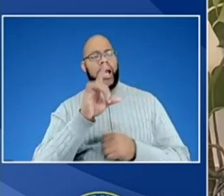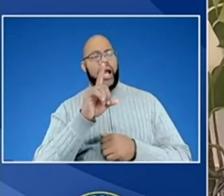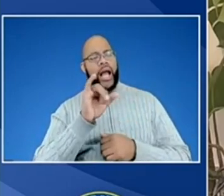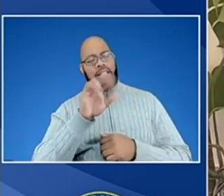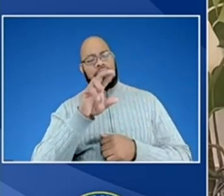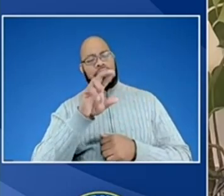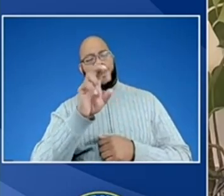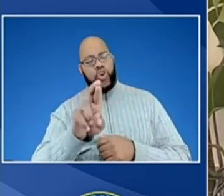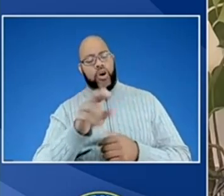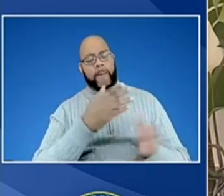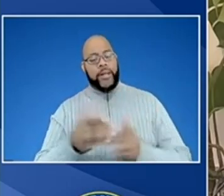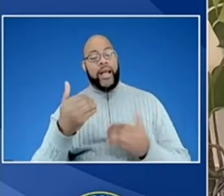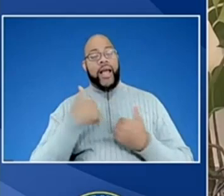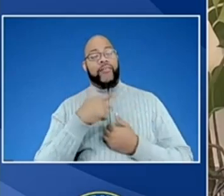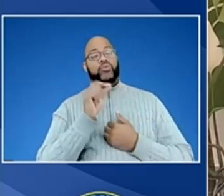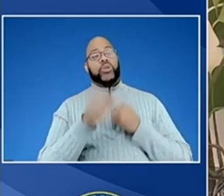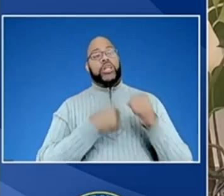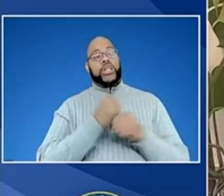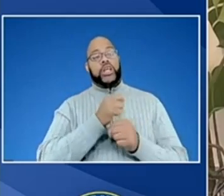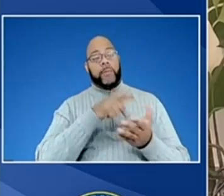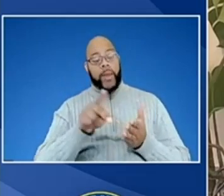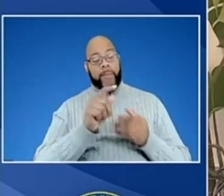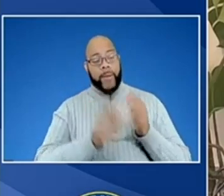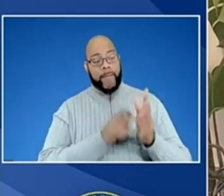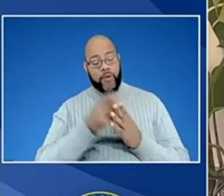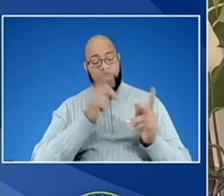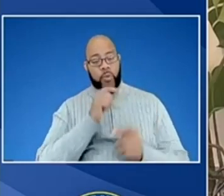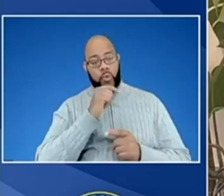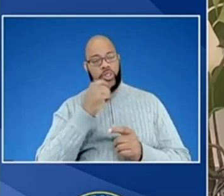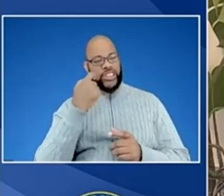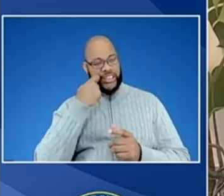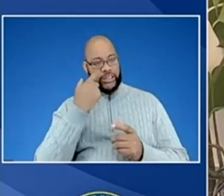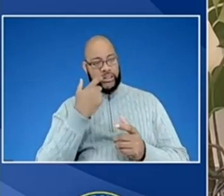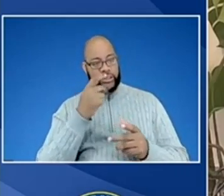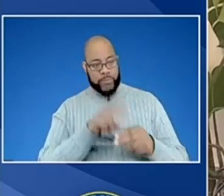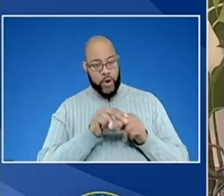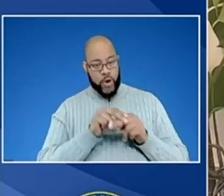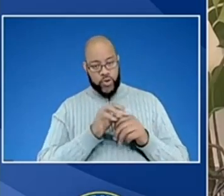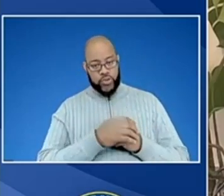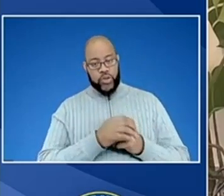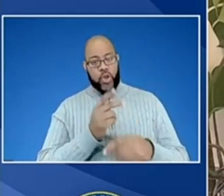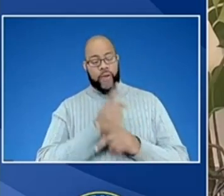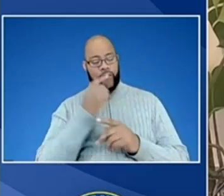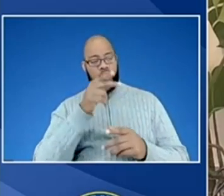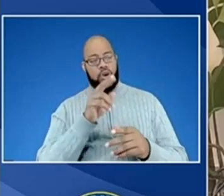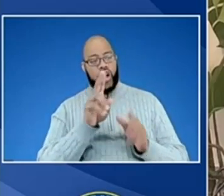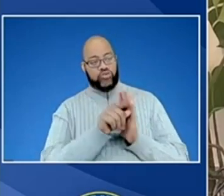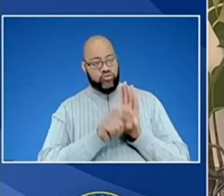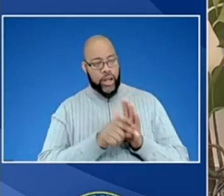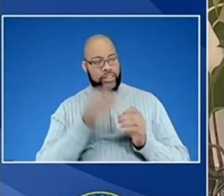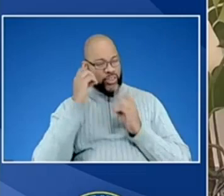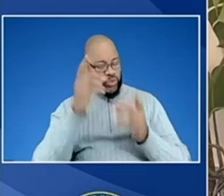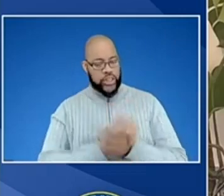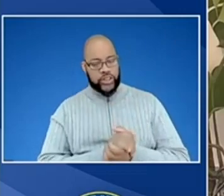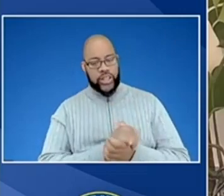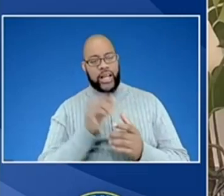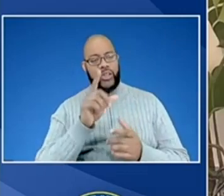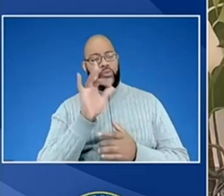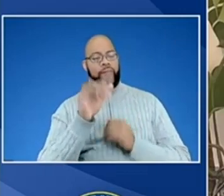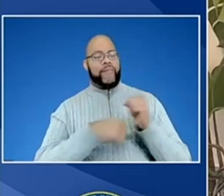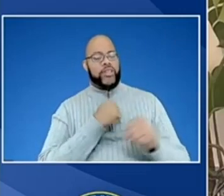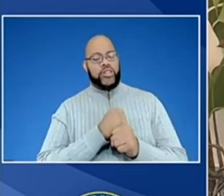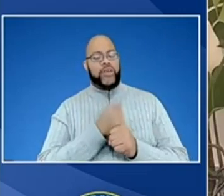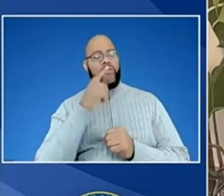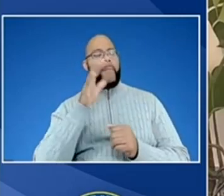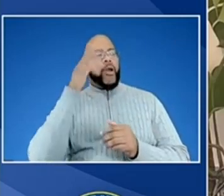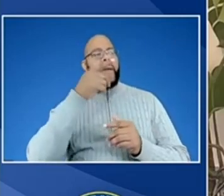So having a 20-year repayment period for people who just borrowed loans for their undergraduate education and 25 years for Parent